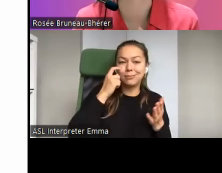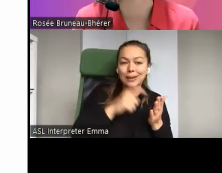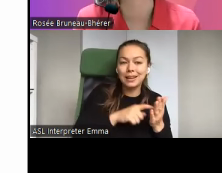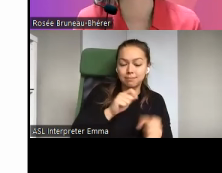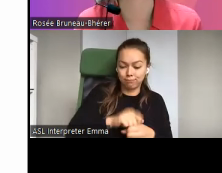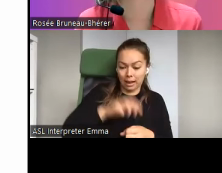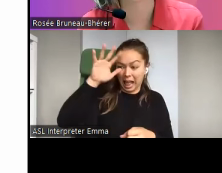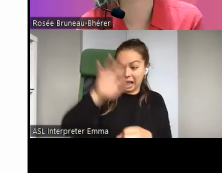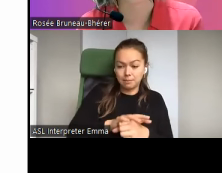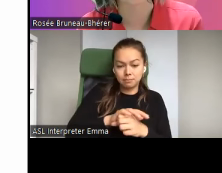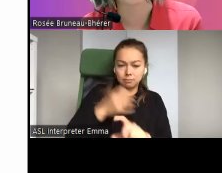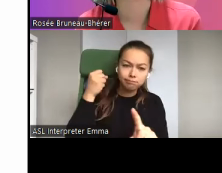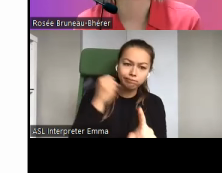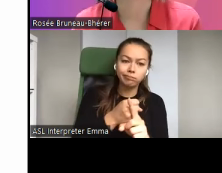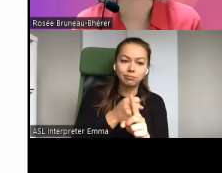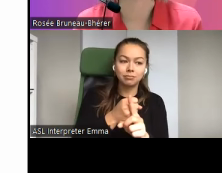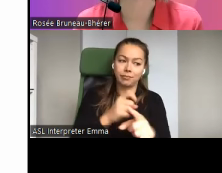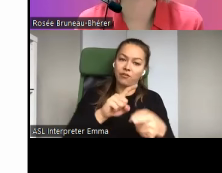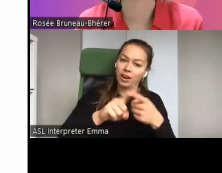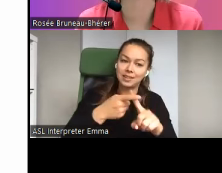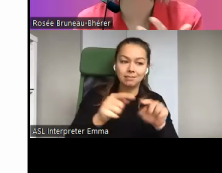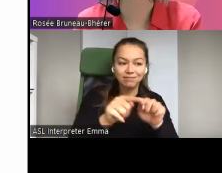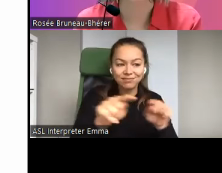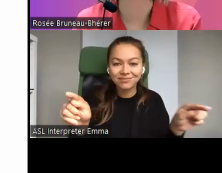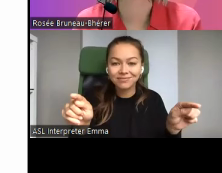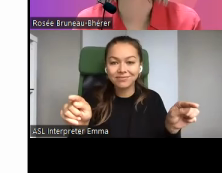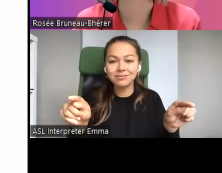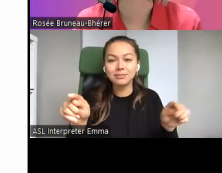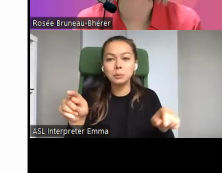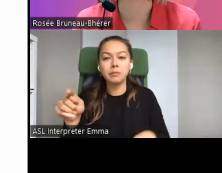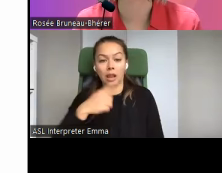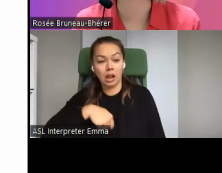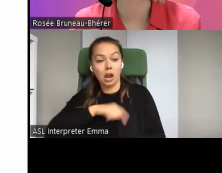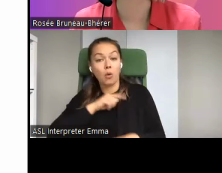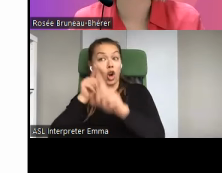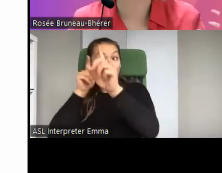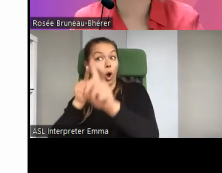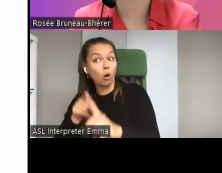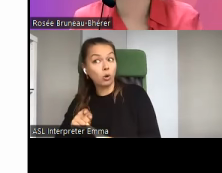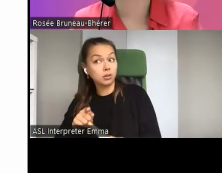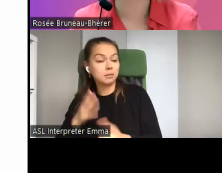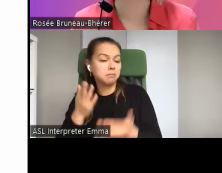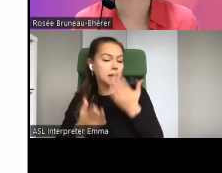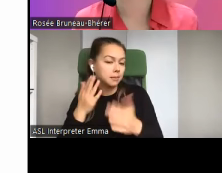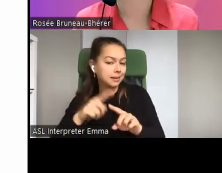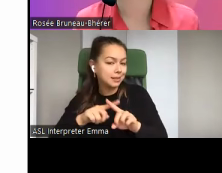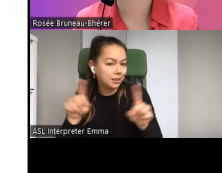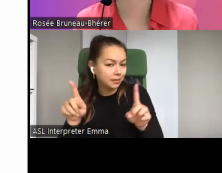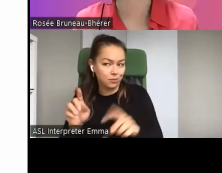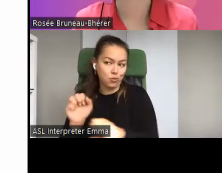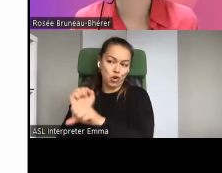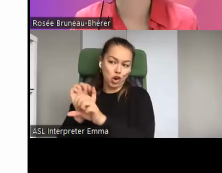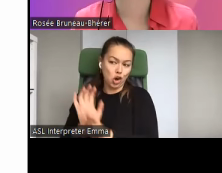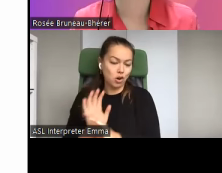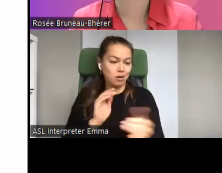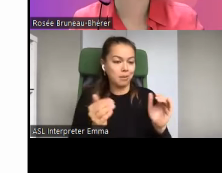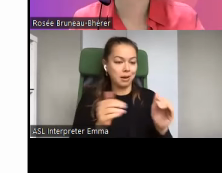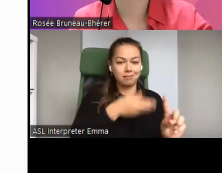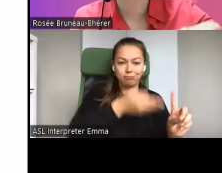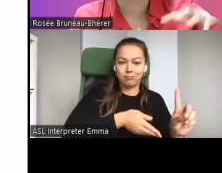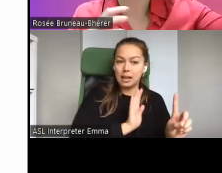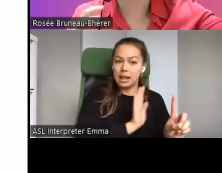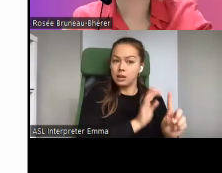different from the worker's objectives. Our objective for him could be different, but we can suggest strategies